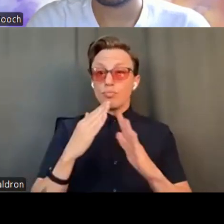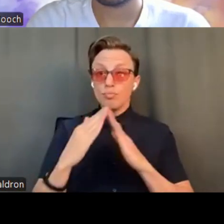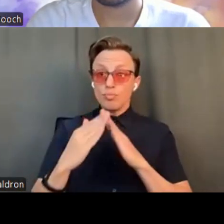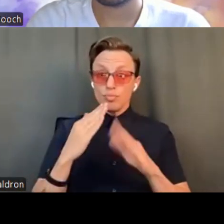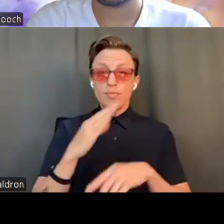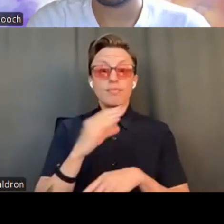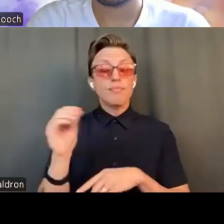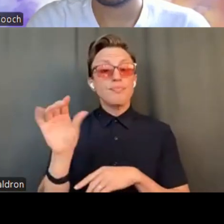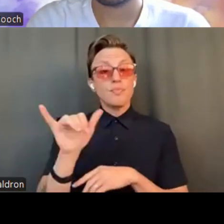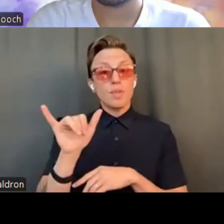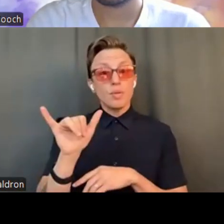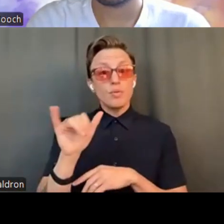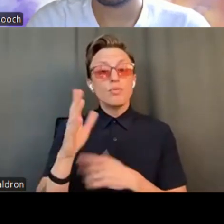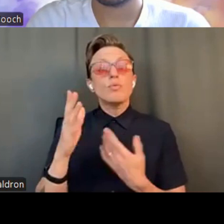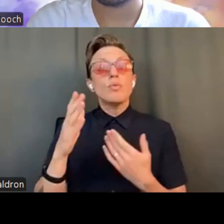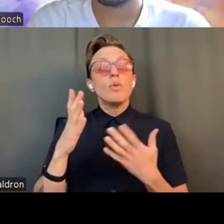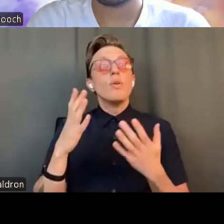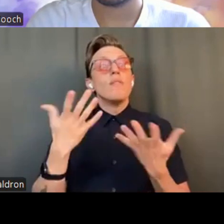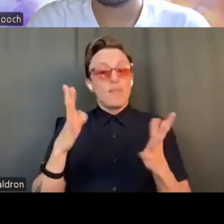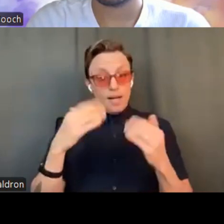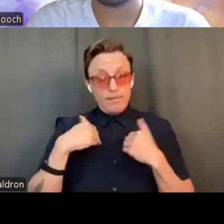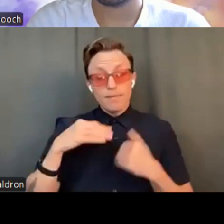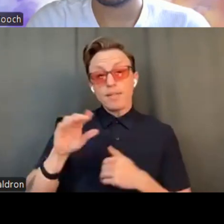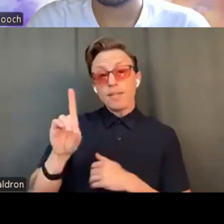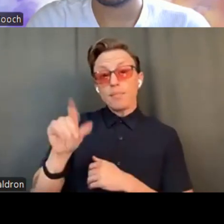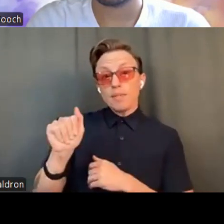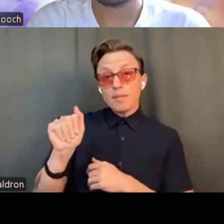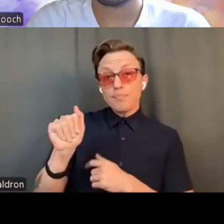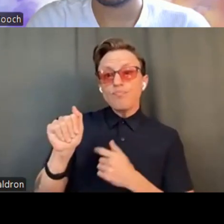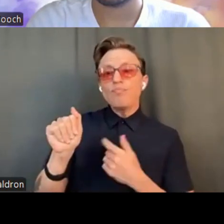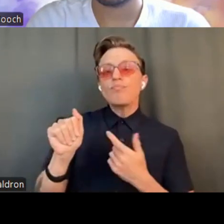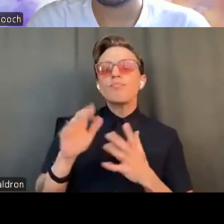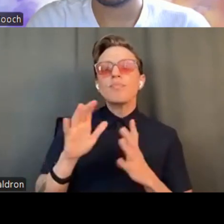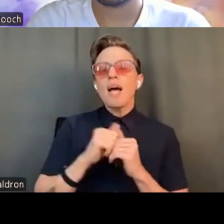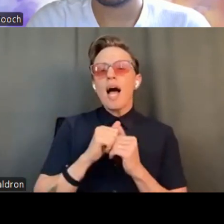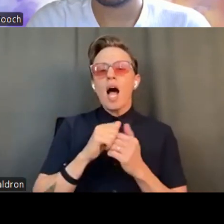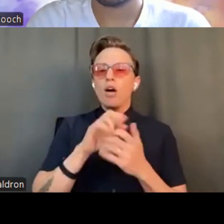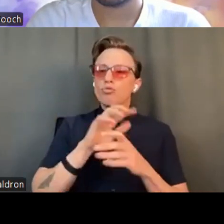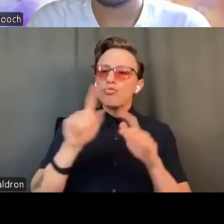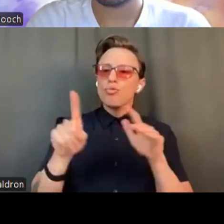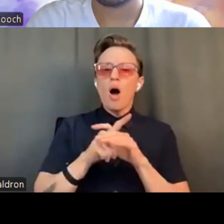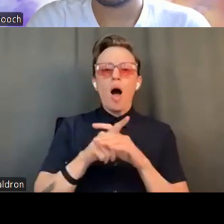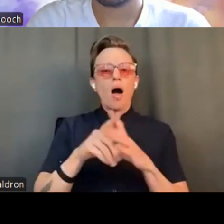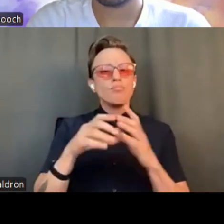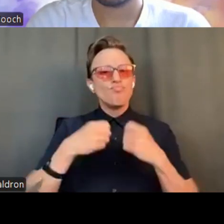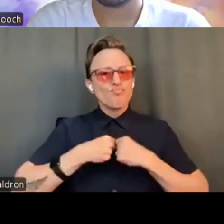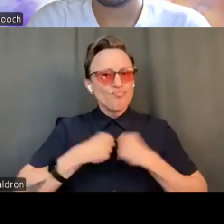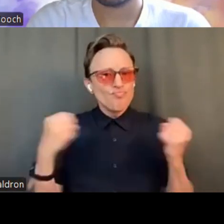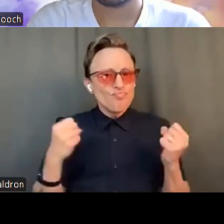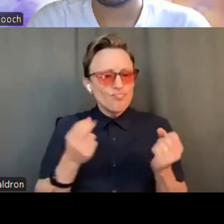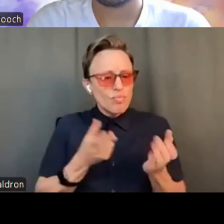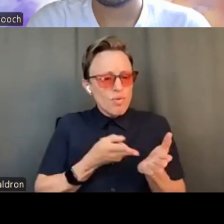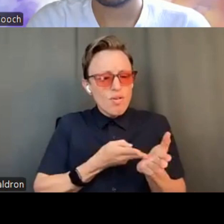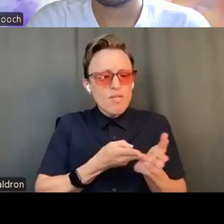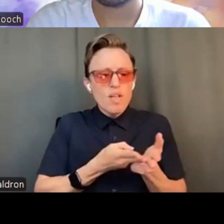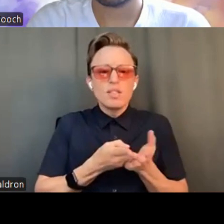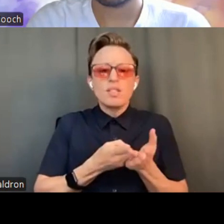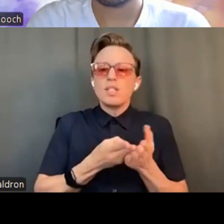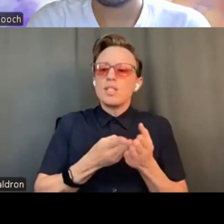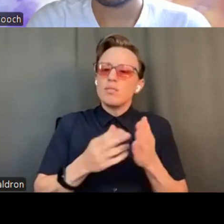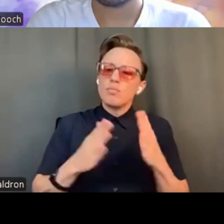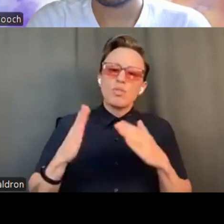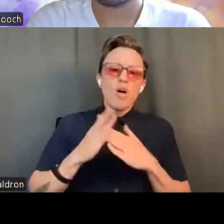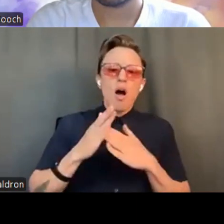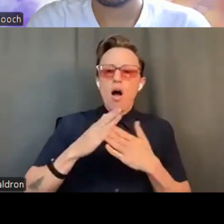has a disability is really about showing up authentically, trying to be kind of the realest, most honest version